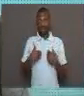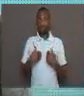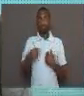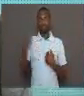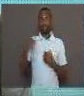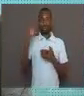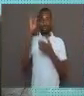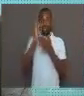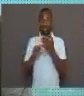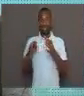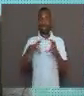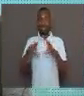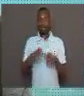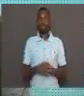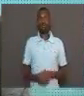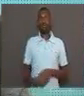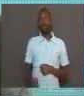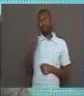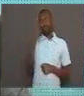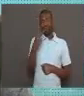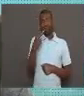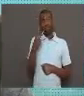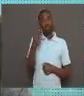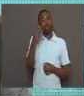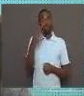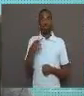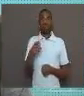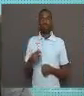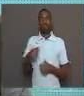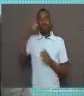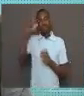them must have a low elastic limit.